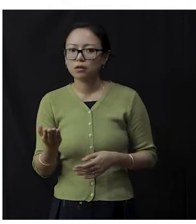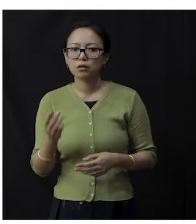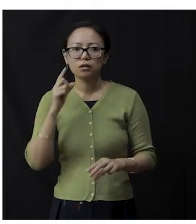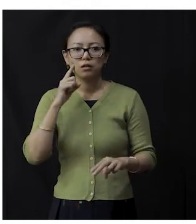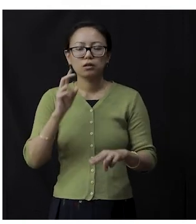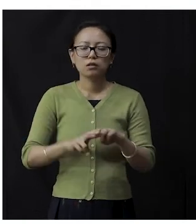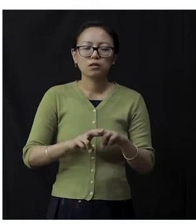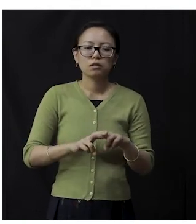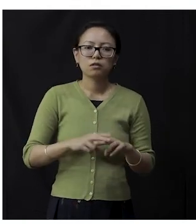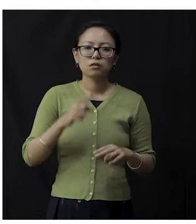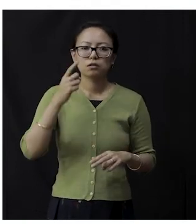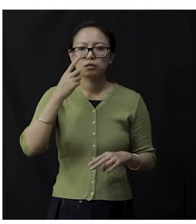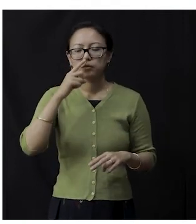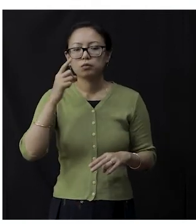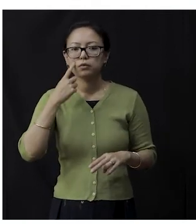you show them what?